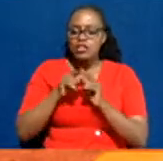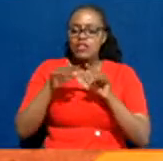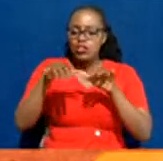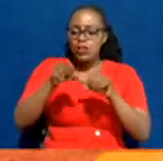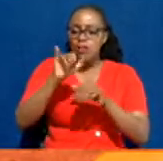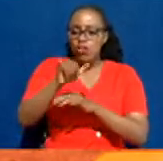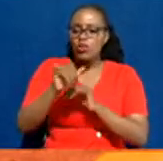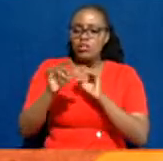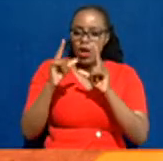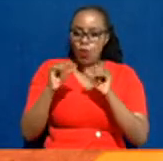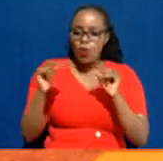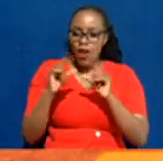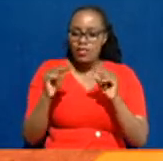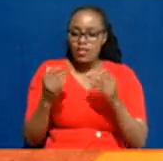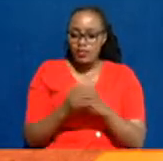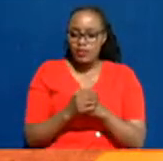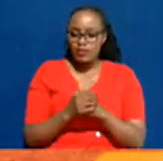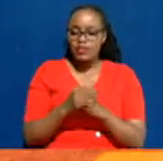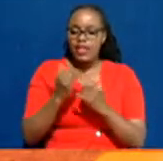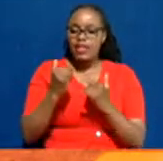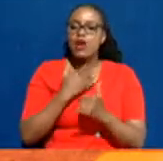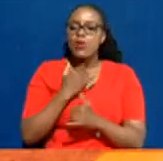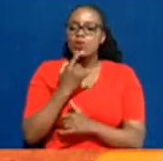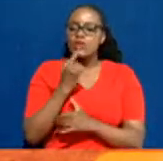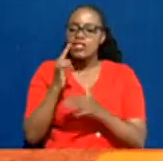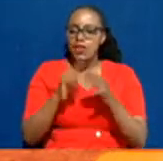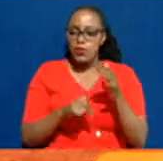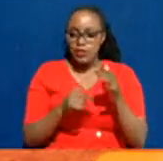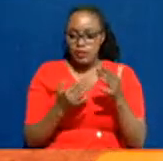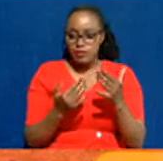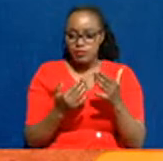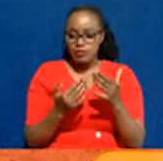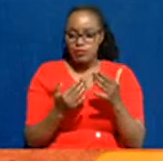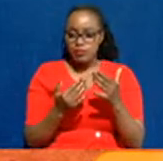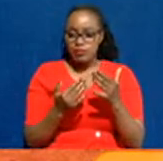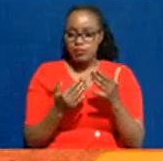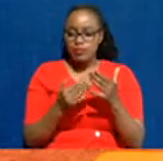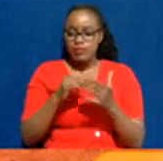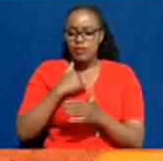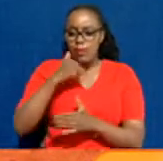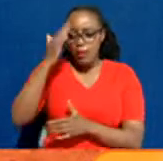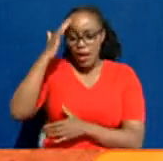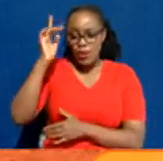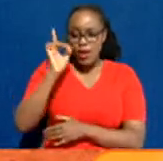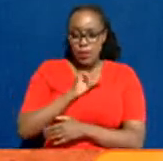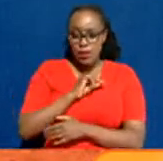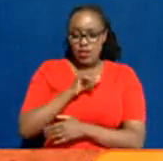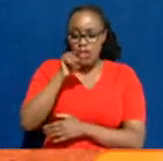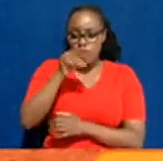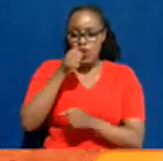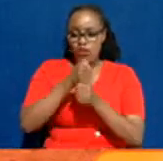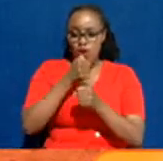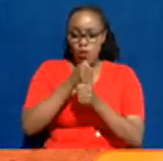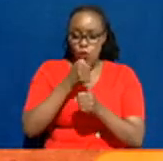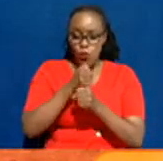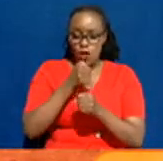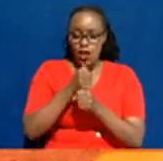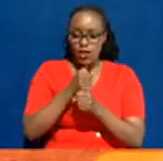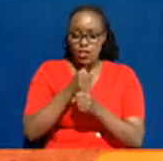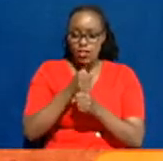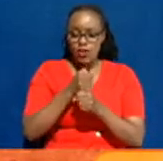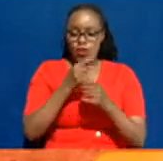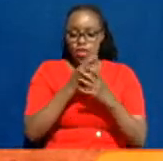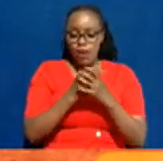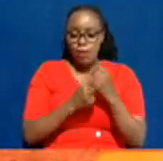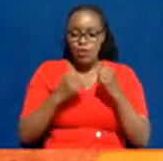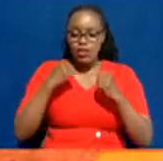words. Now, let me just say this. I know that you have worked with both